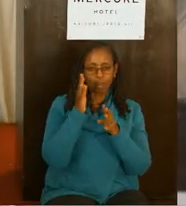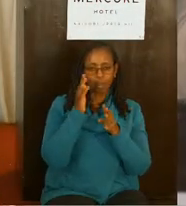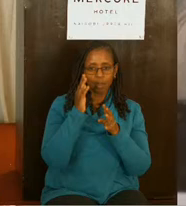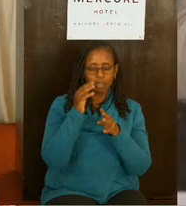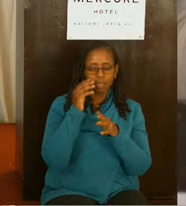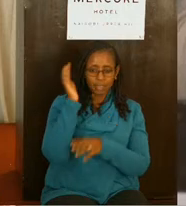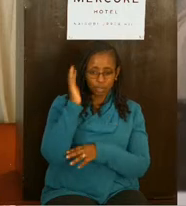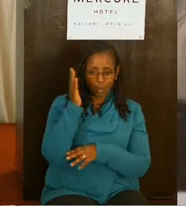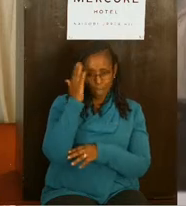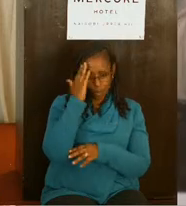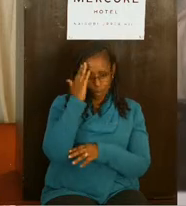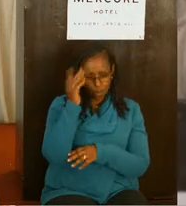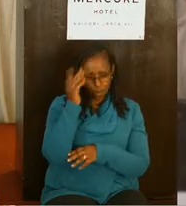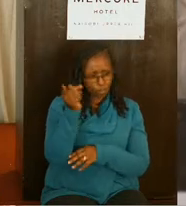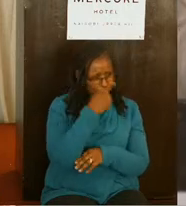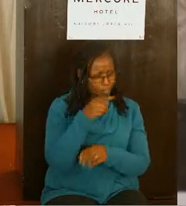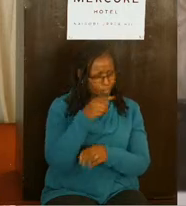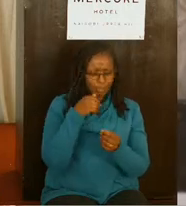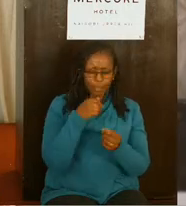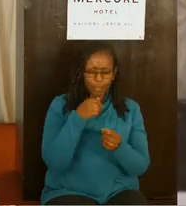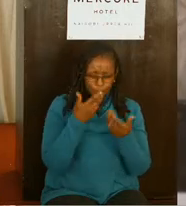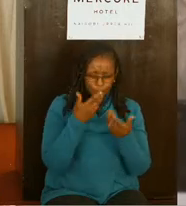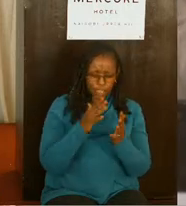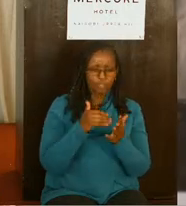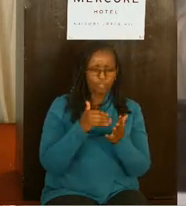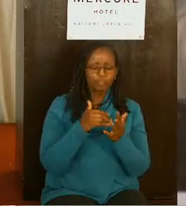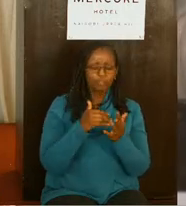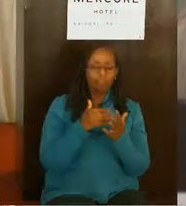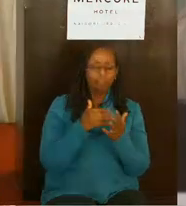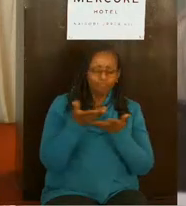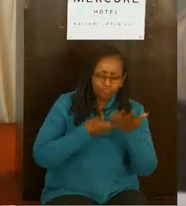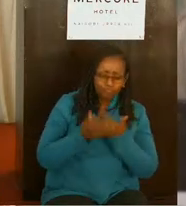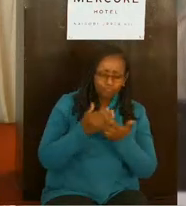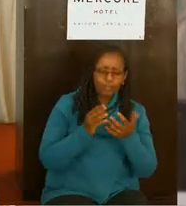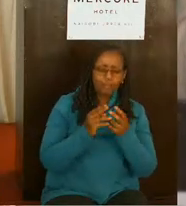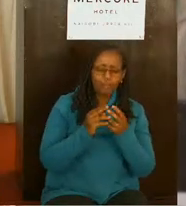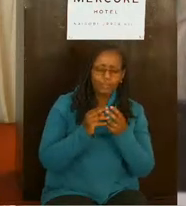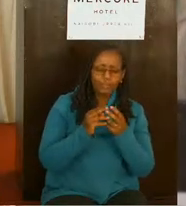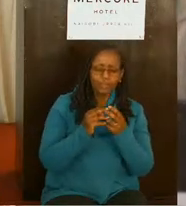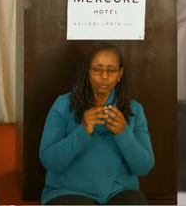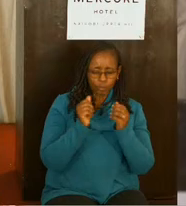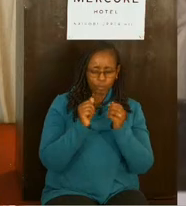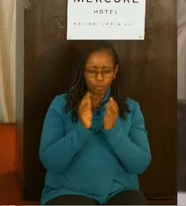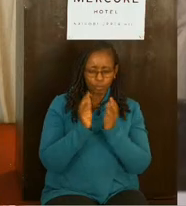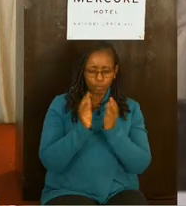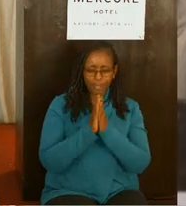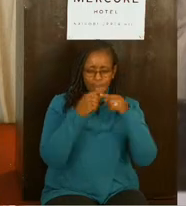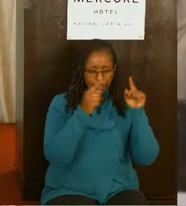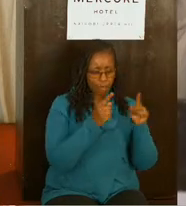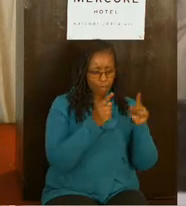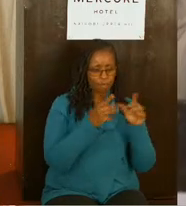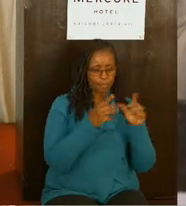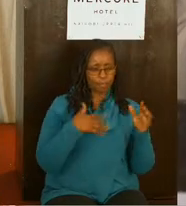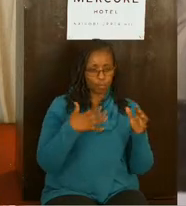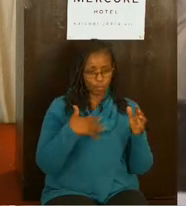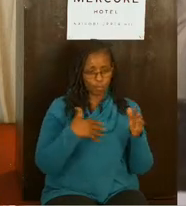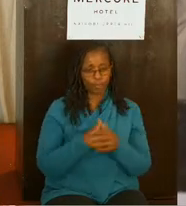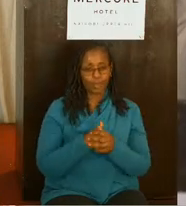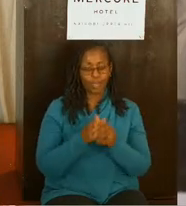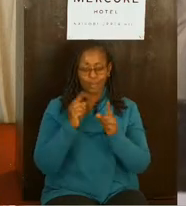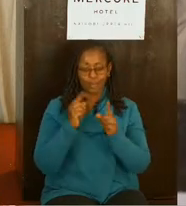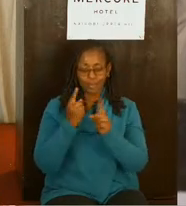I know you have been engaged in a very rich conversation with different uh personalities and experts in the field